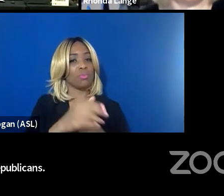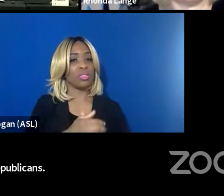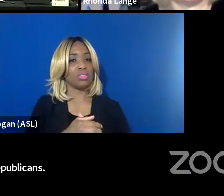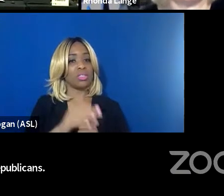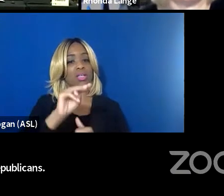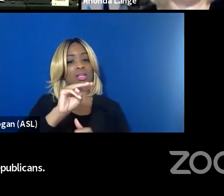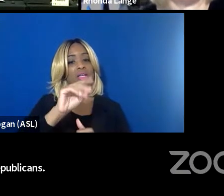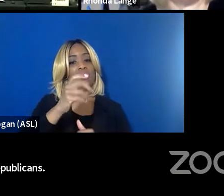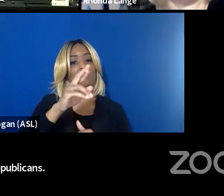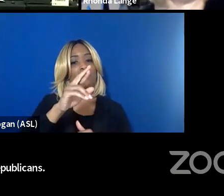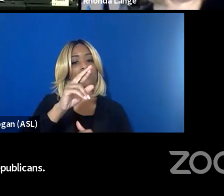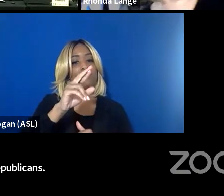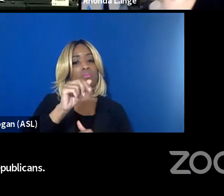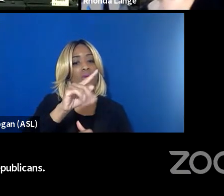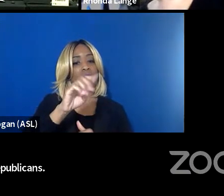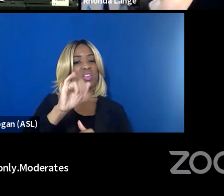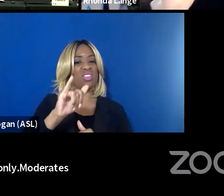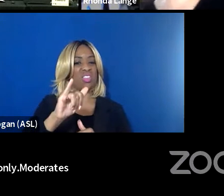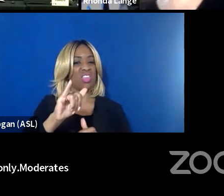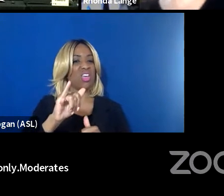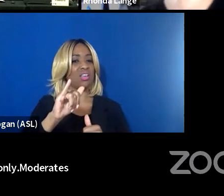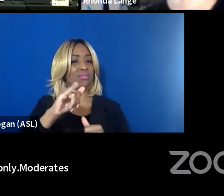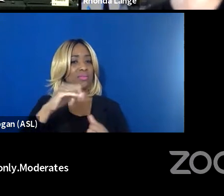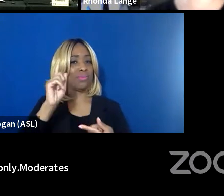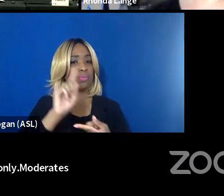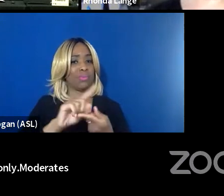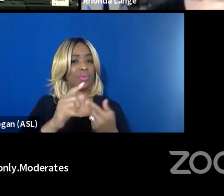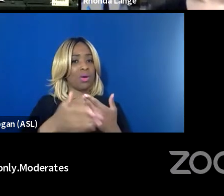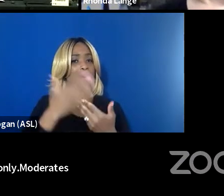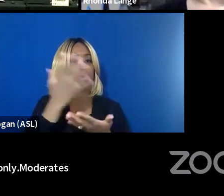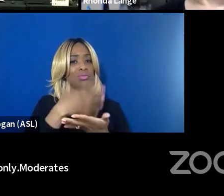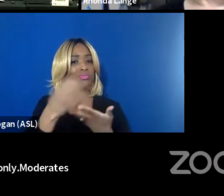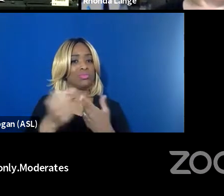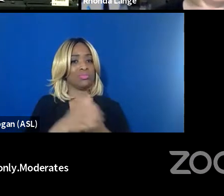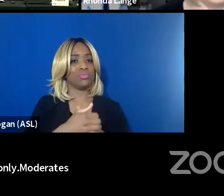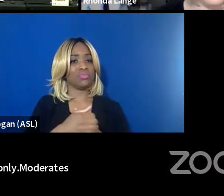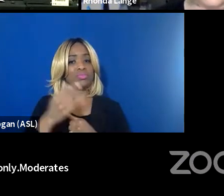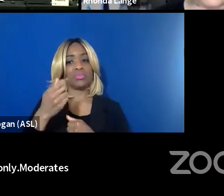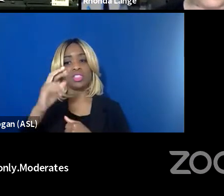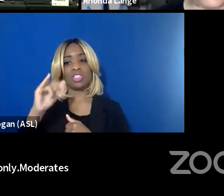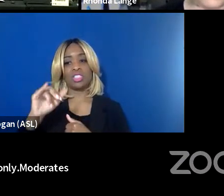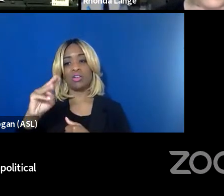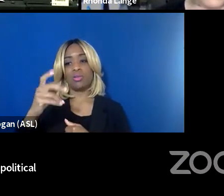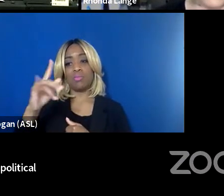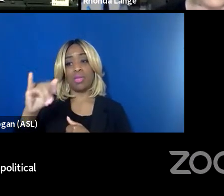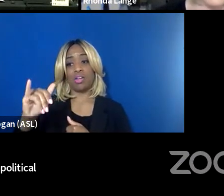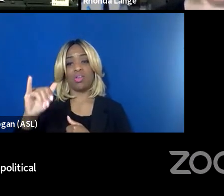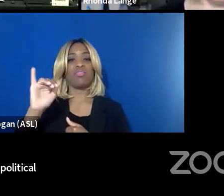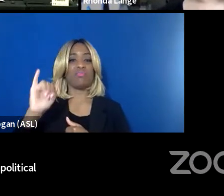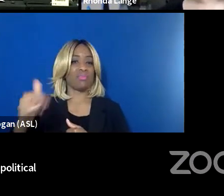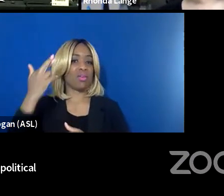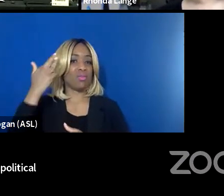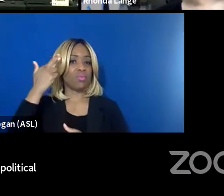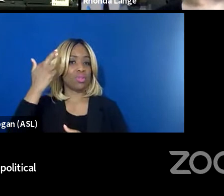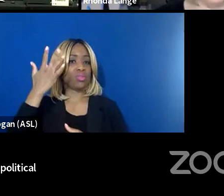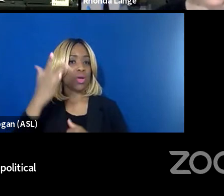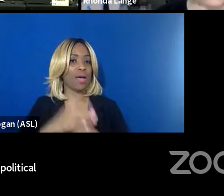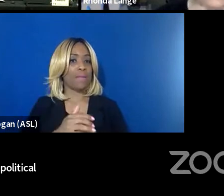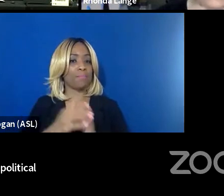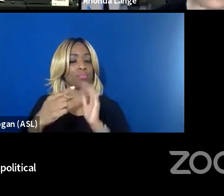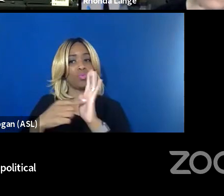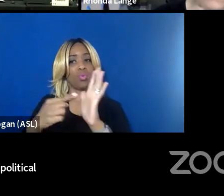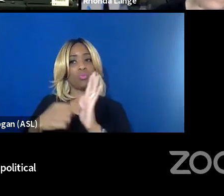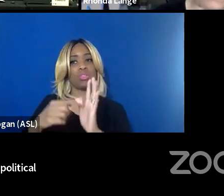Moderates are an endangered political species. Gerrymandering is largely why. Representative